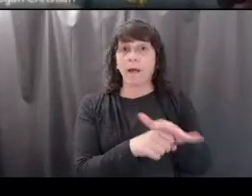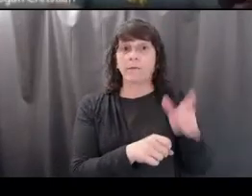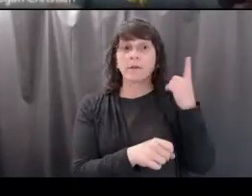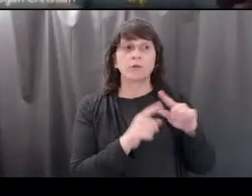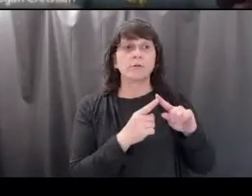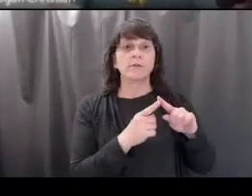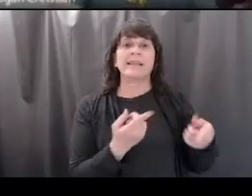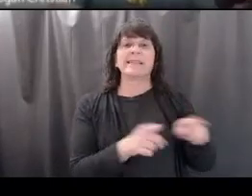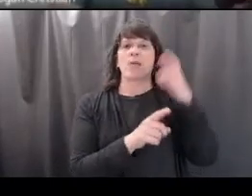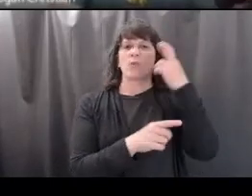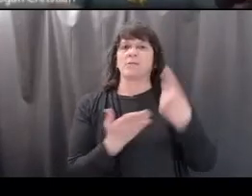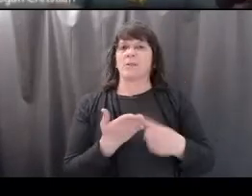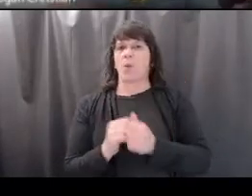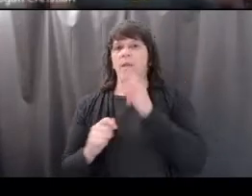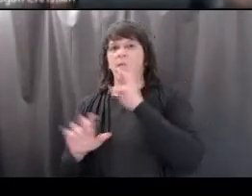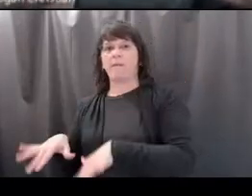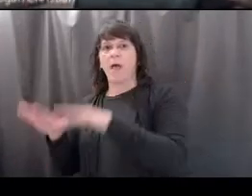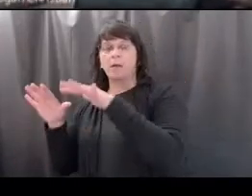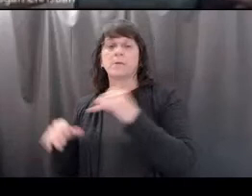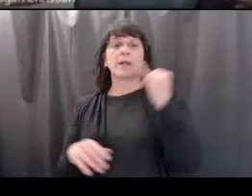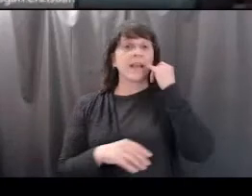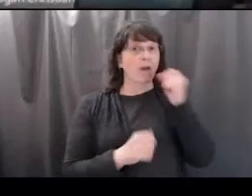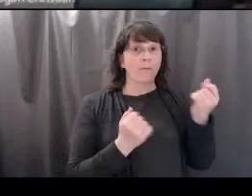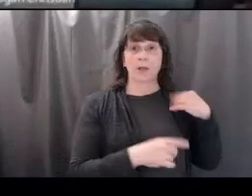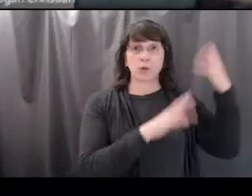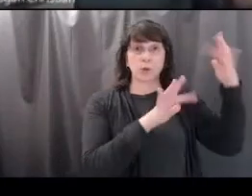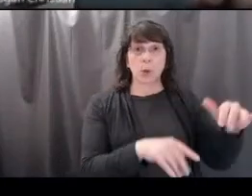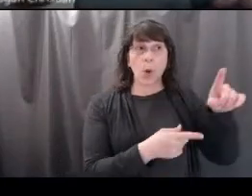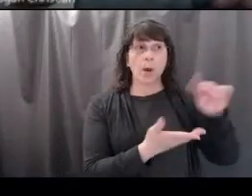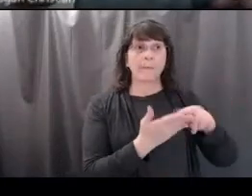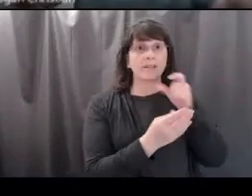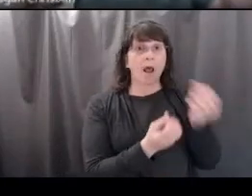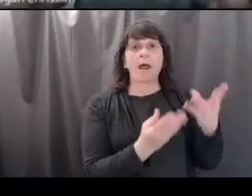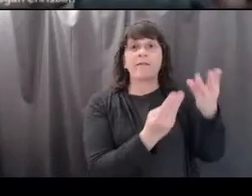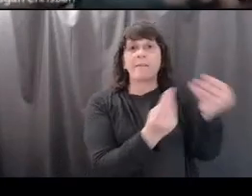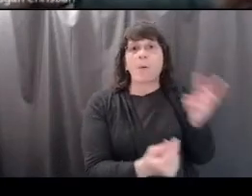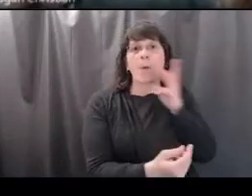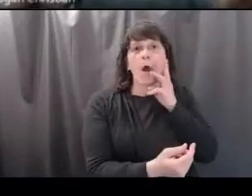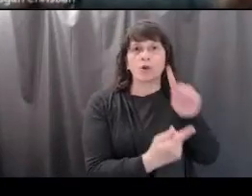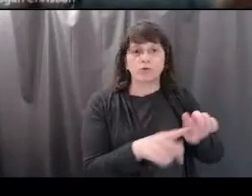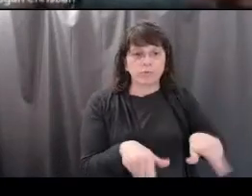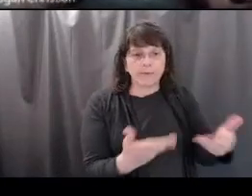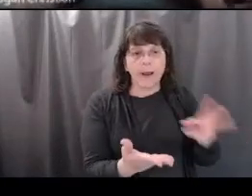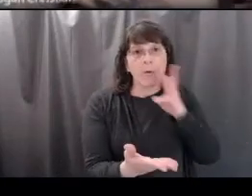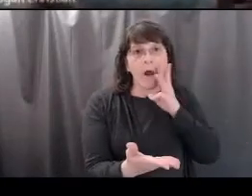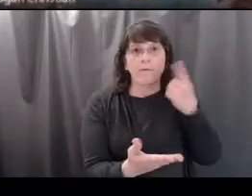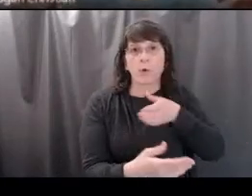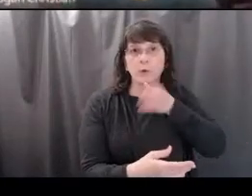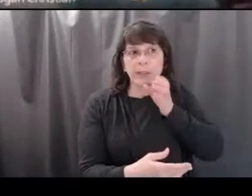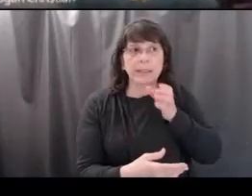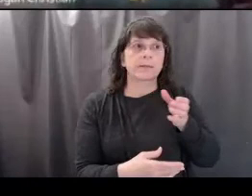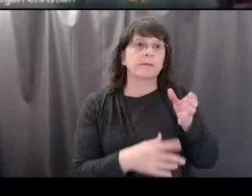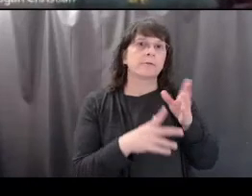same reason that we talked about with floods. If there's not much snow, there's not much meltwater to then supply us with drinking